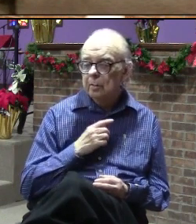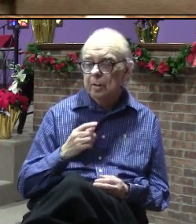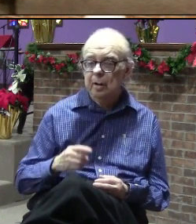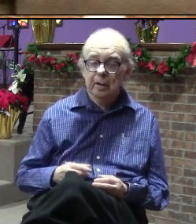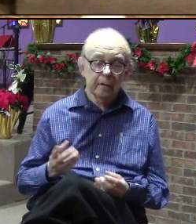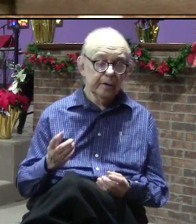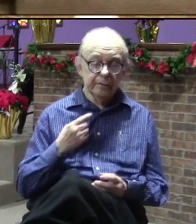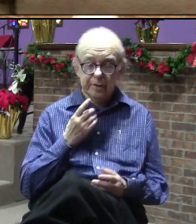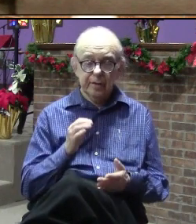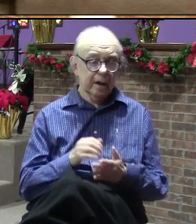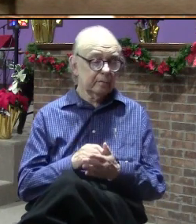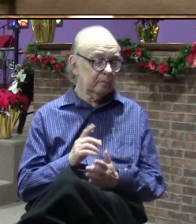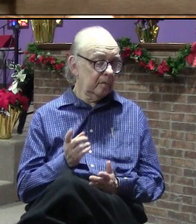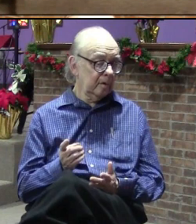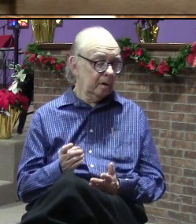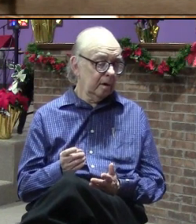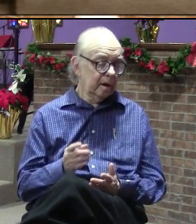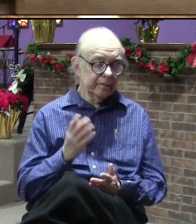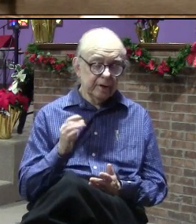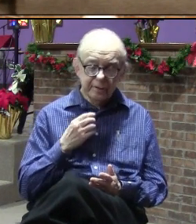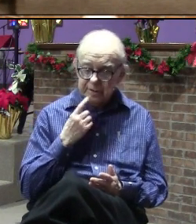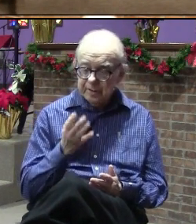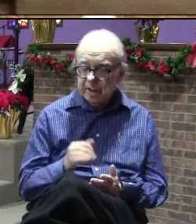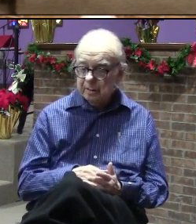Right? Why me, Lord?